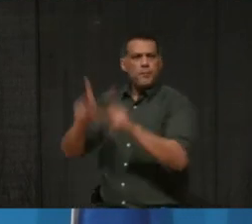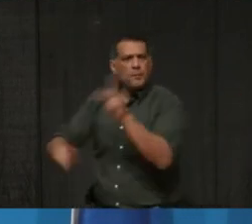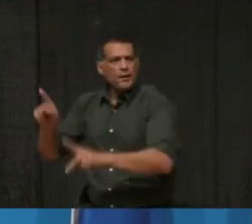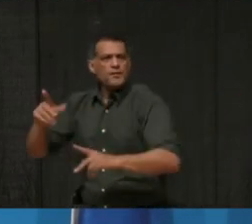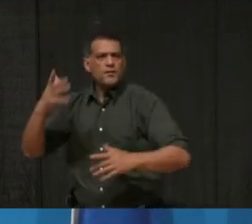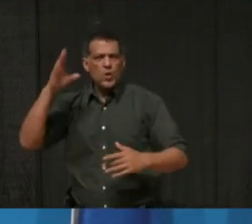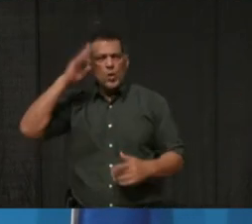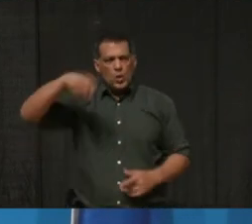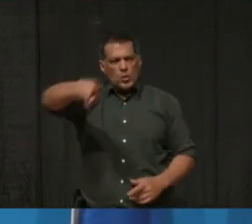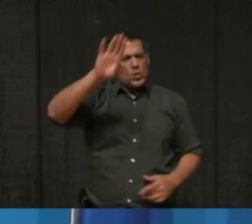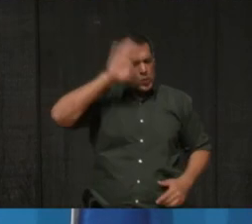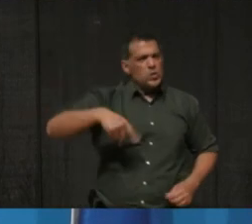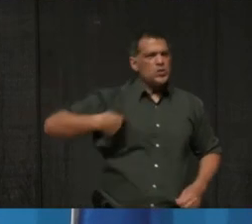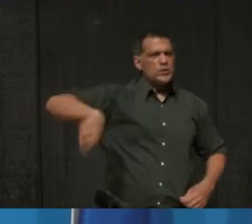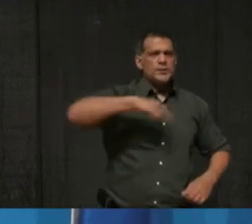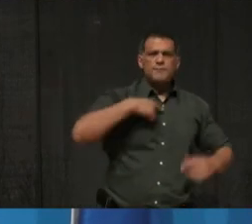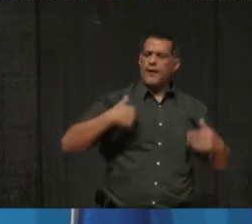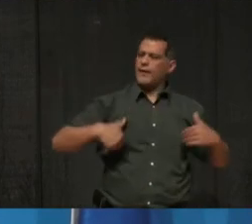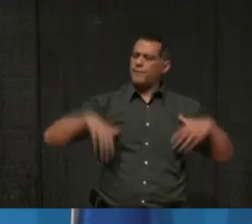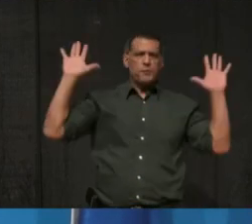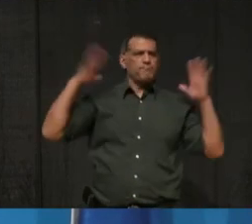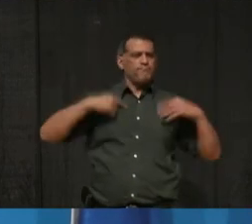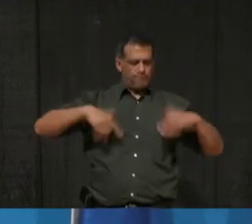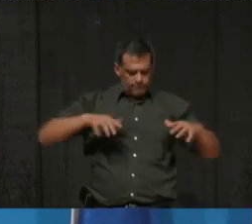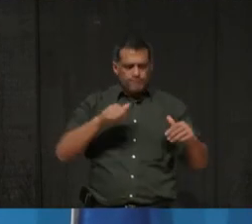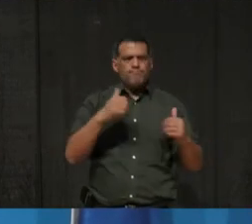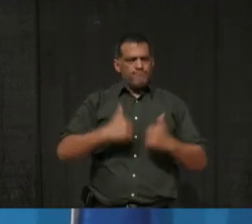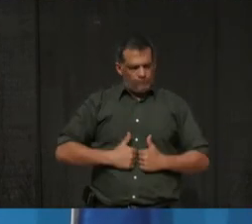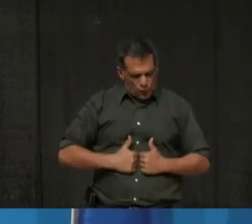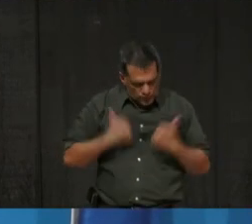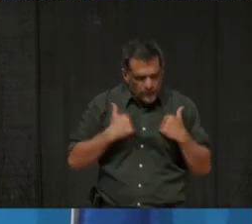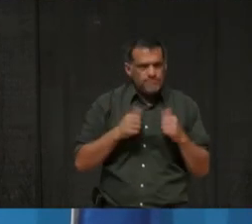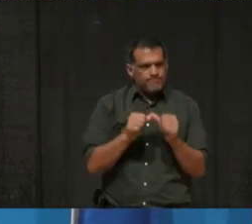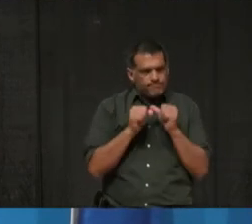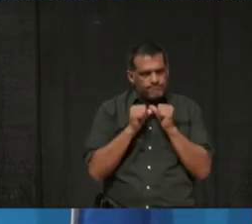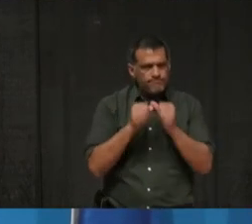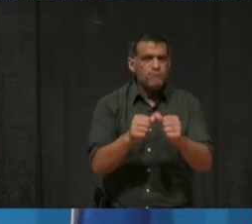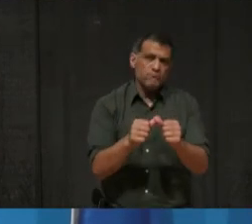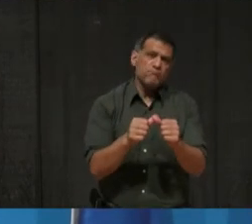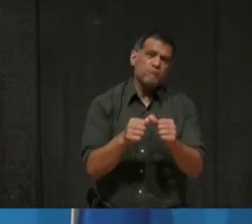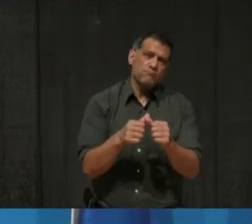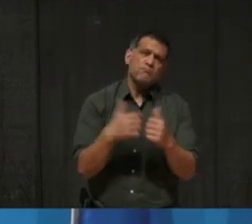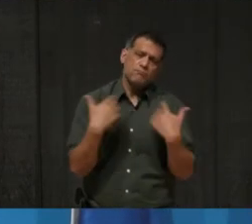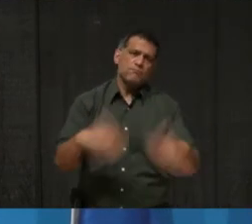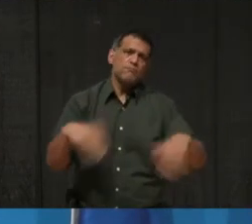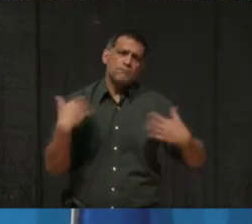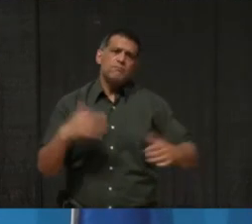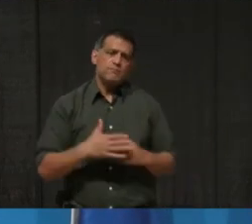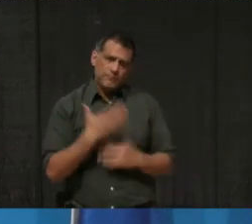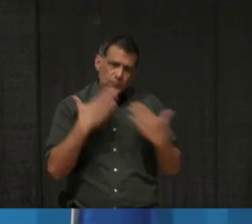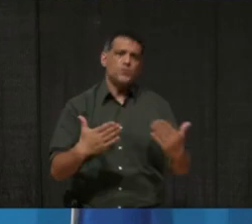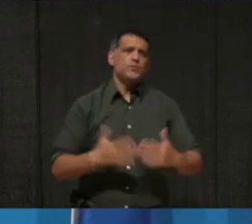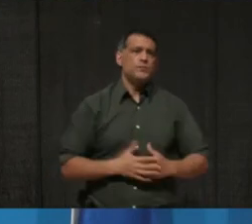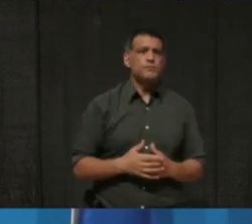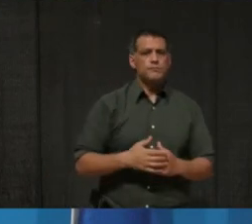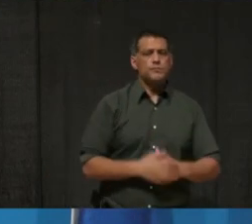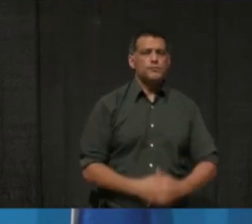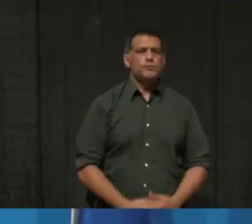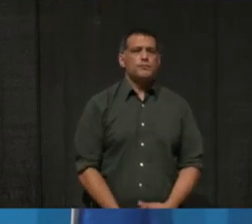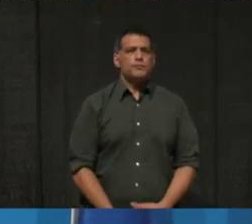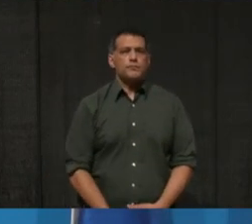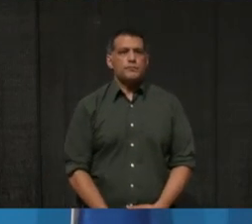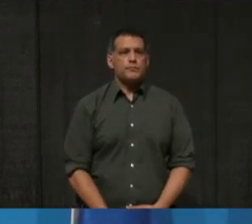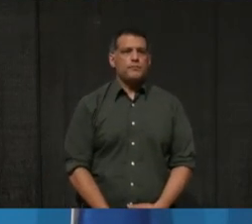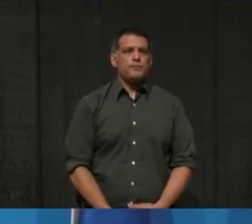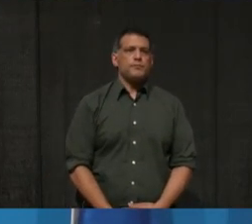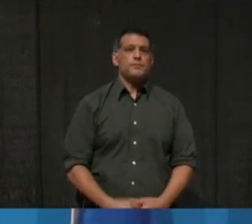sacrifices have saved lives. Thank you. Now, as we approach the 28-day review